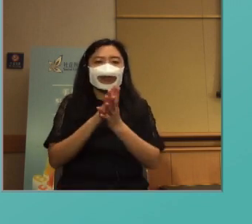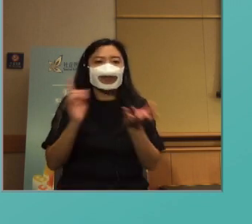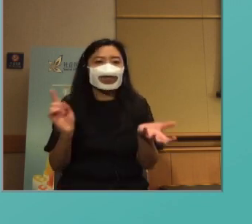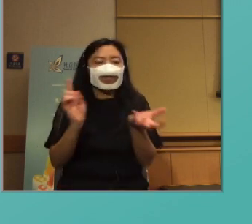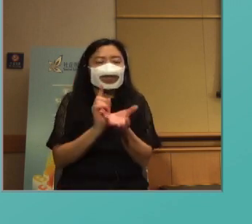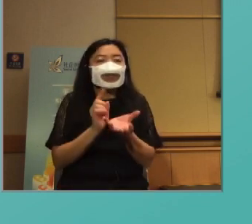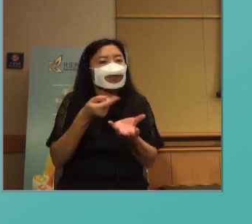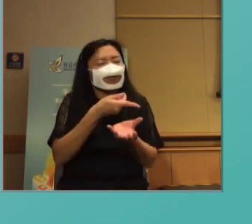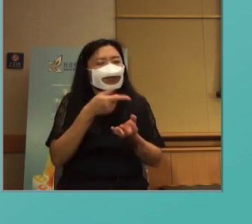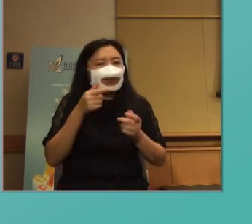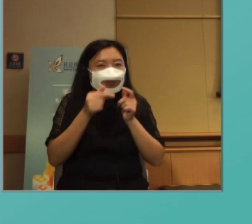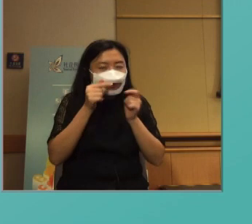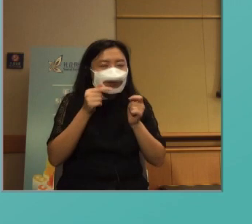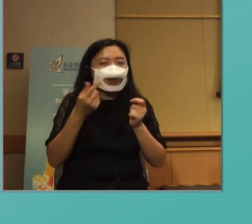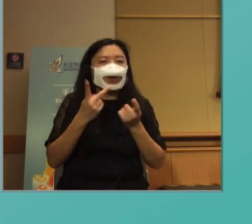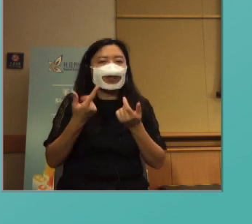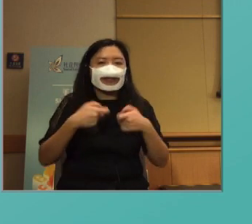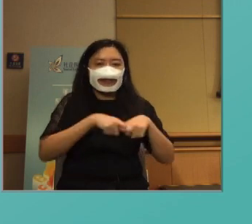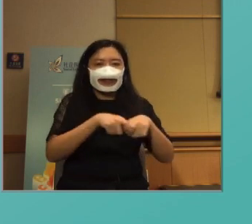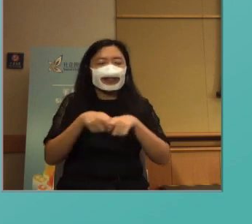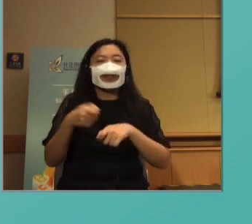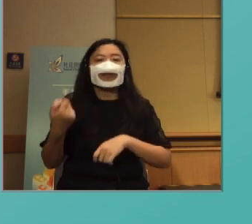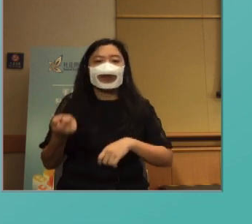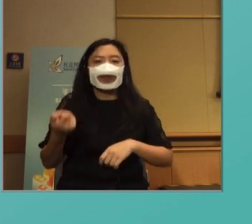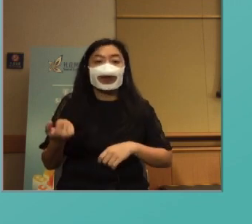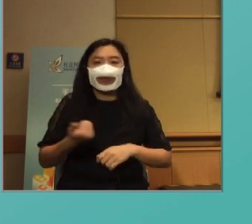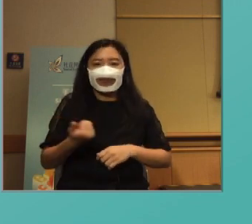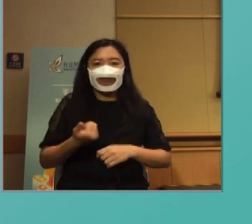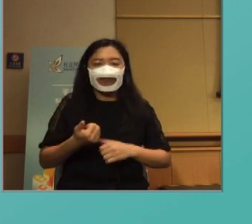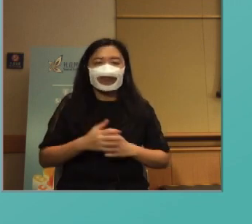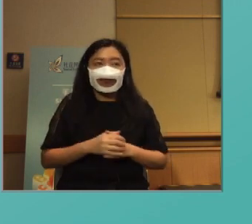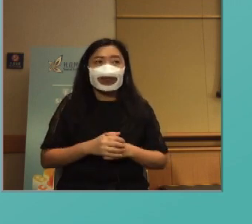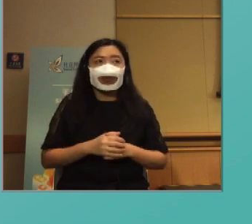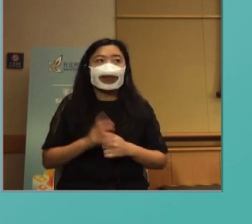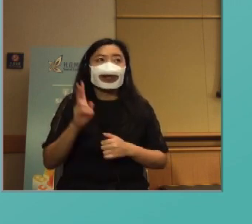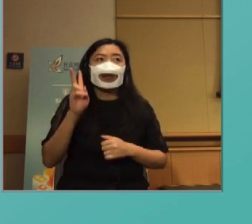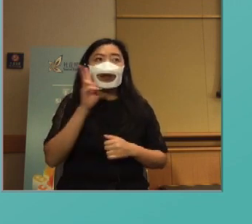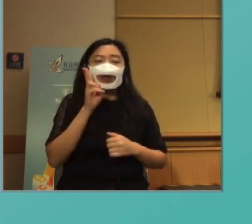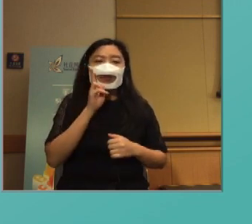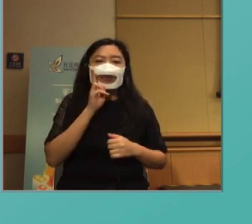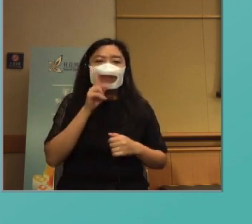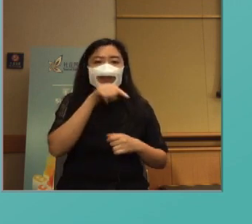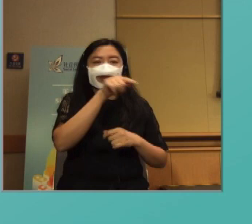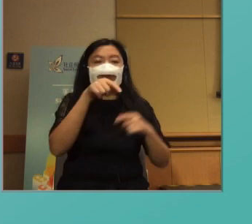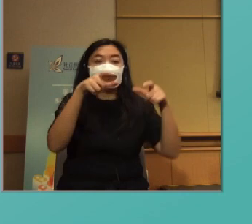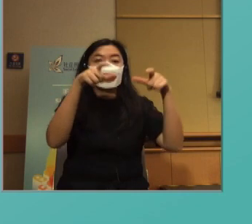fundraising as well. For example, by using a smart contract on the blockchain, an